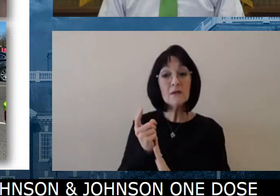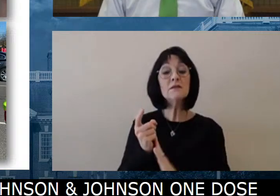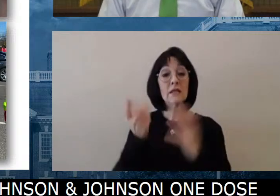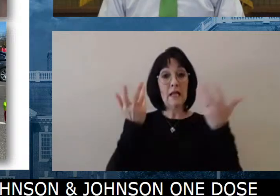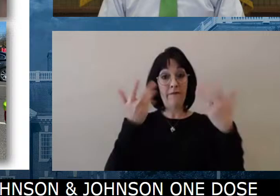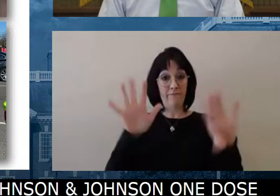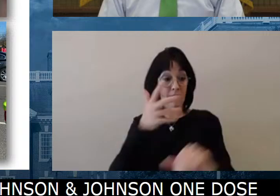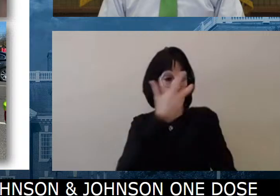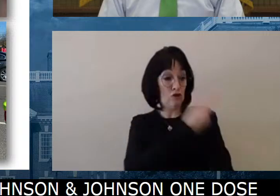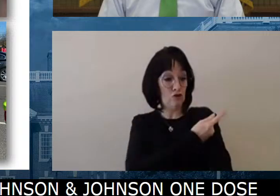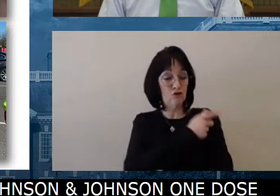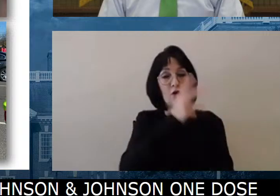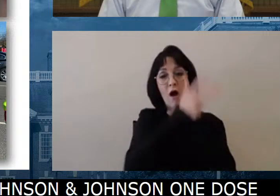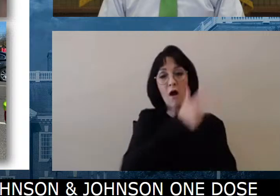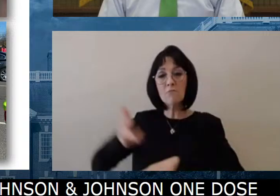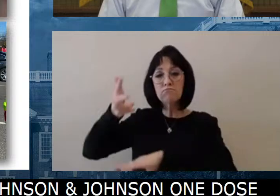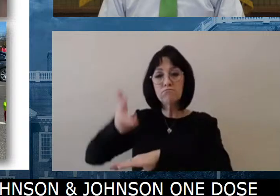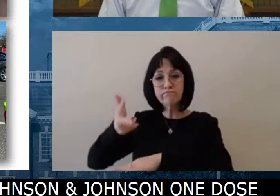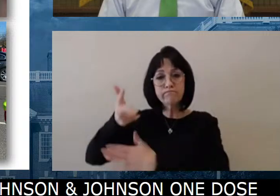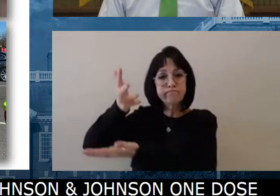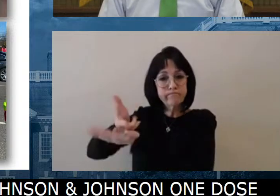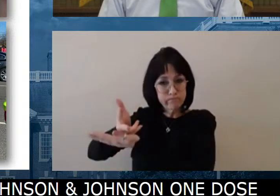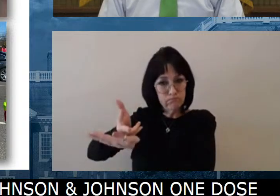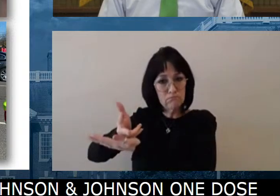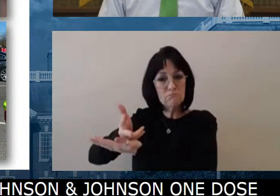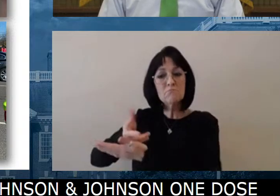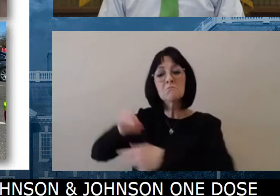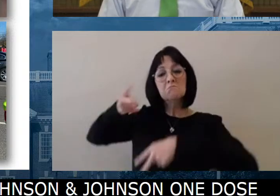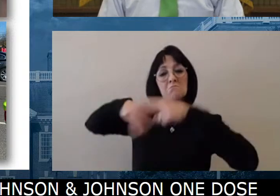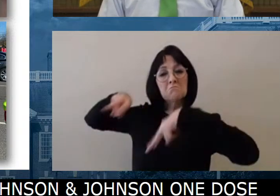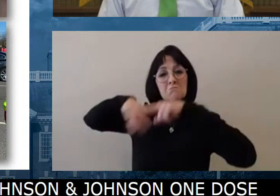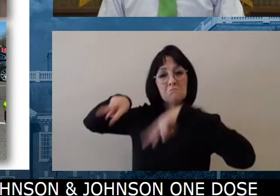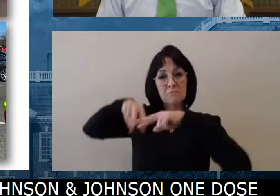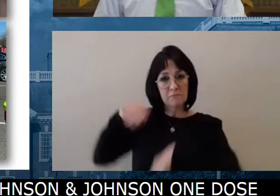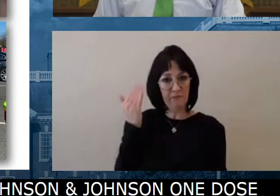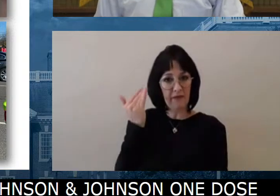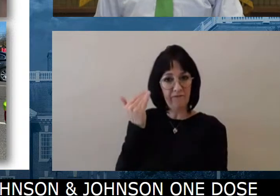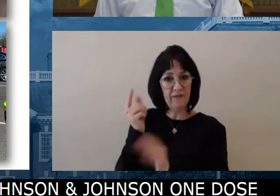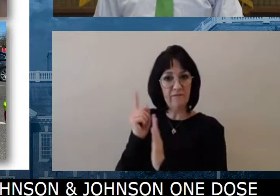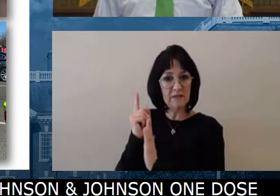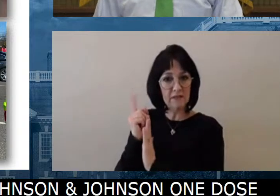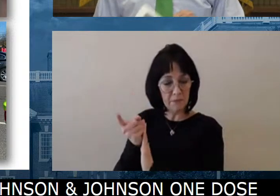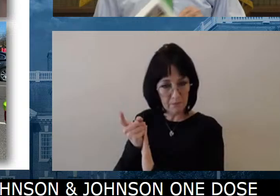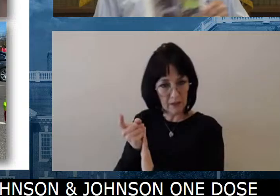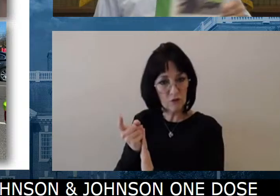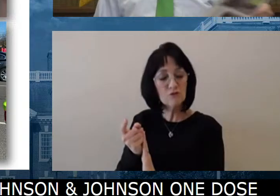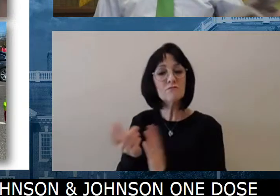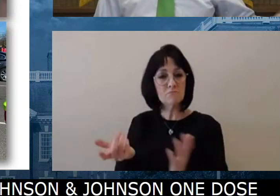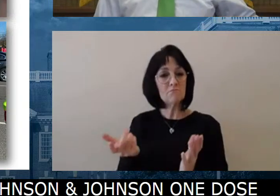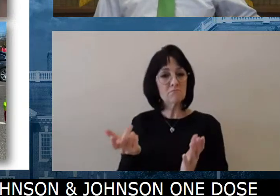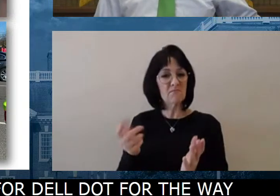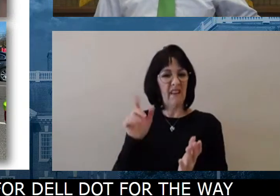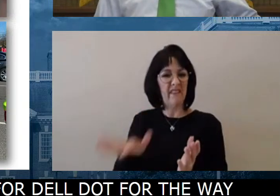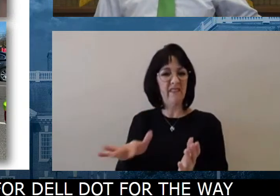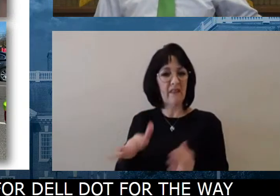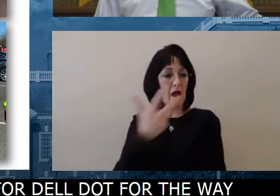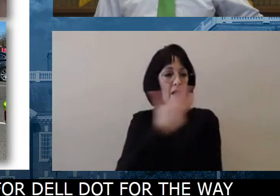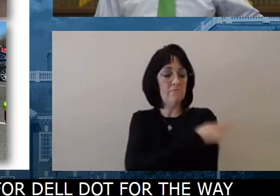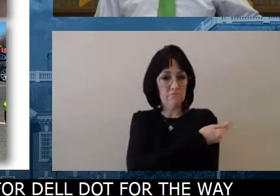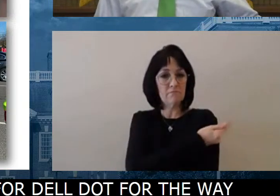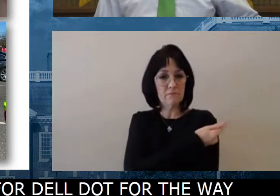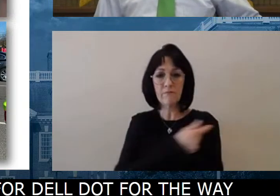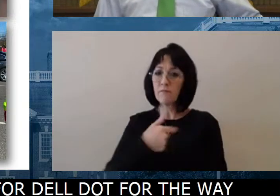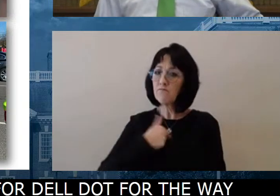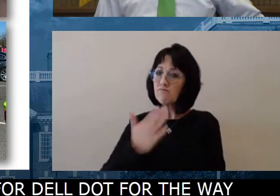for observation after getting the vaccine shot in the arm. We appreciate the volunteers from